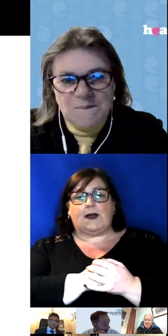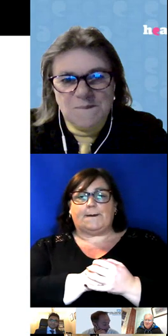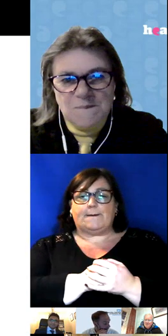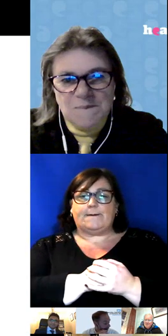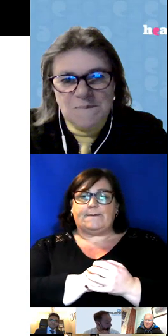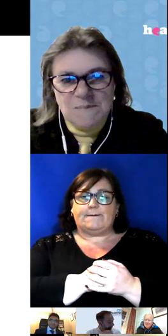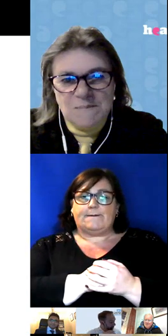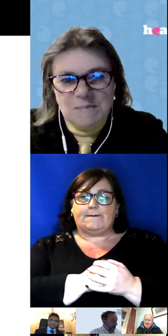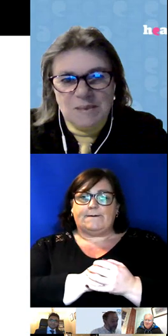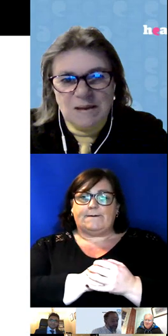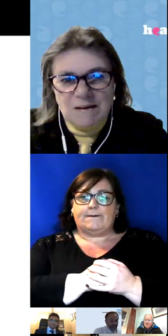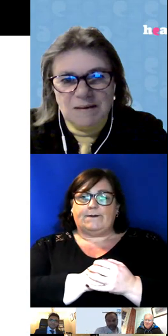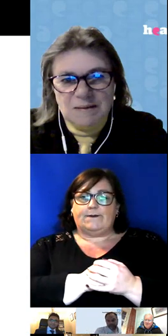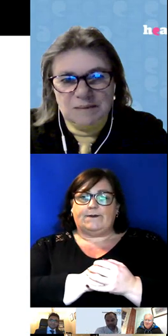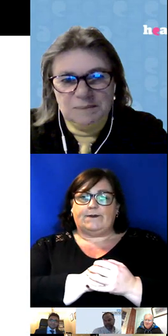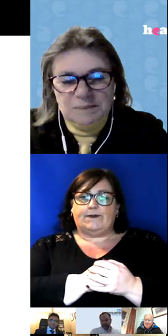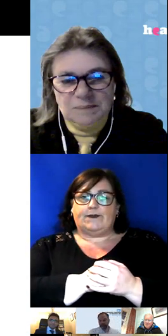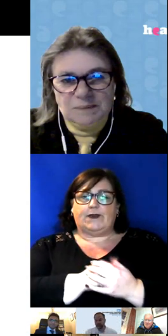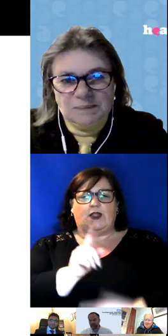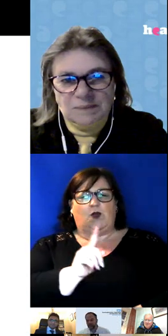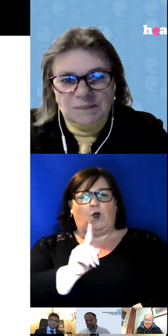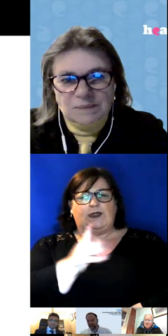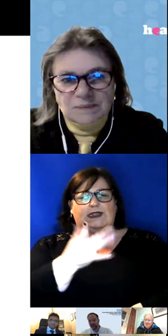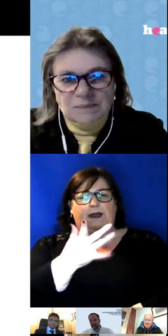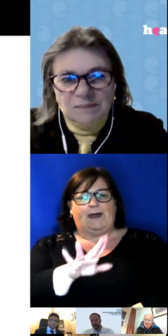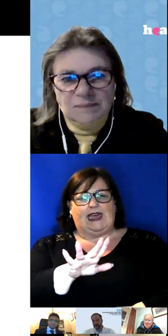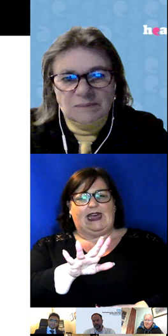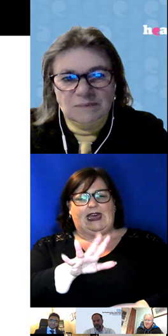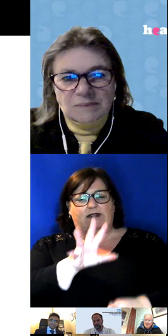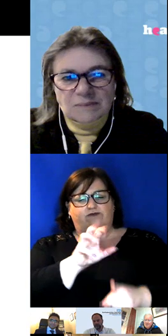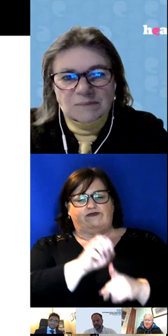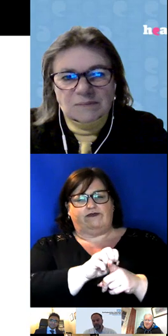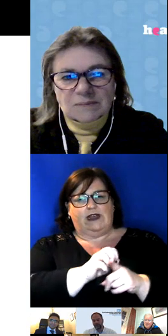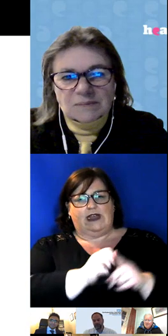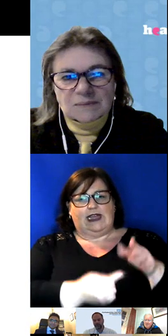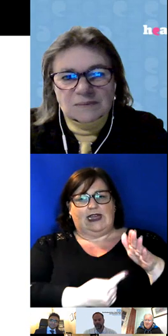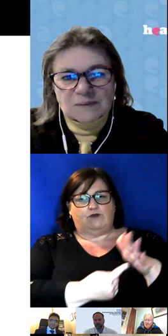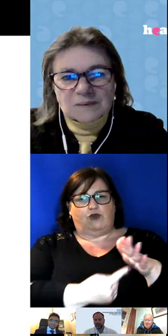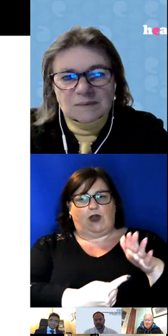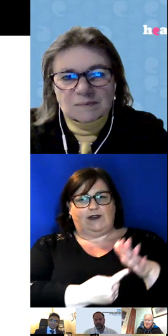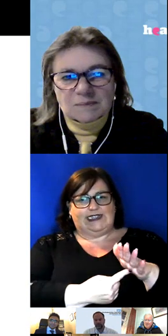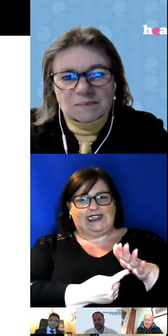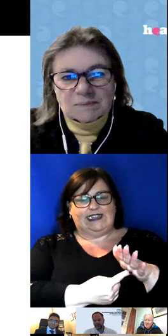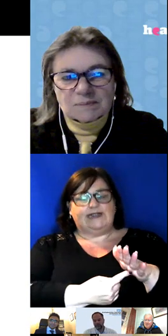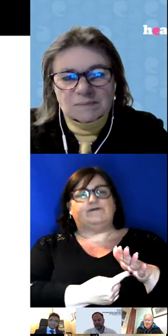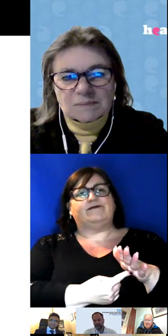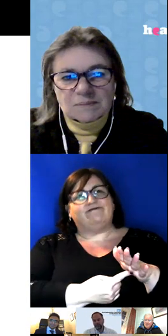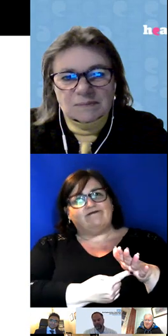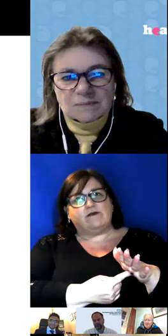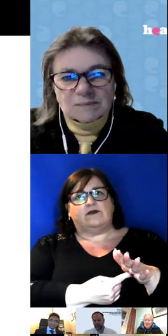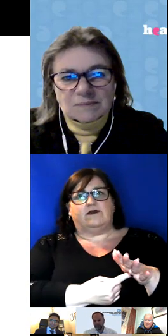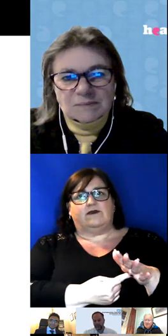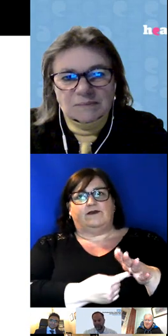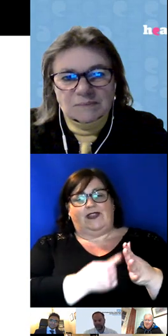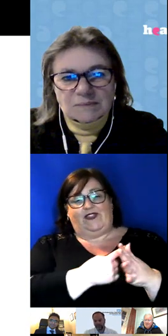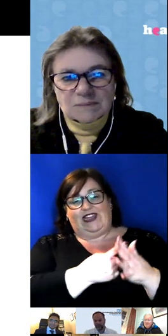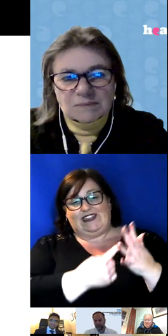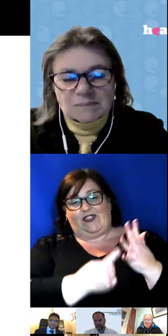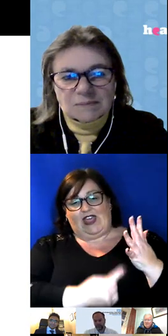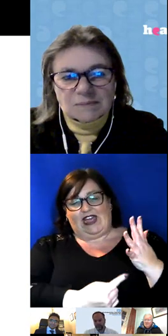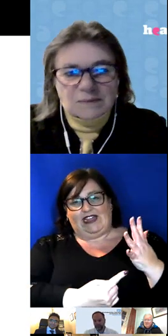The things that have been identified as priorities will be things that we have an ambition to deliver over